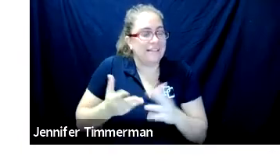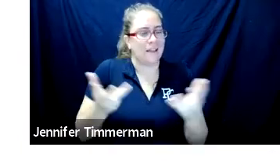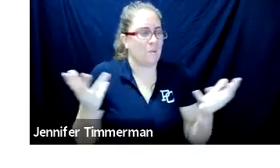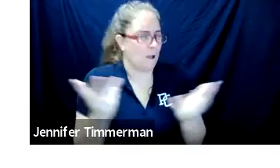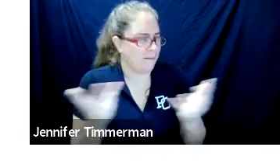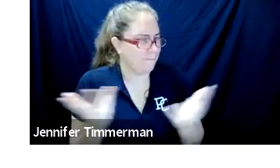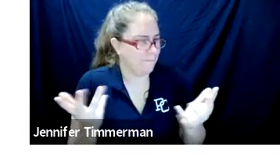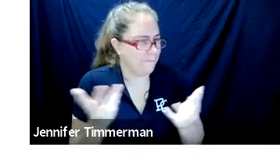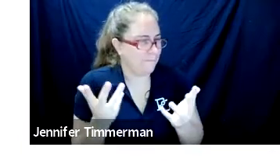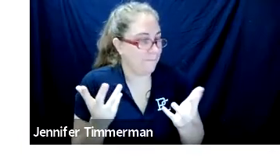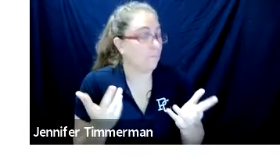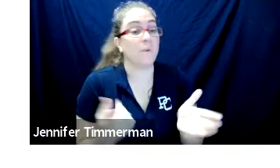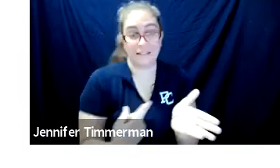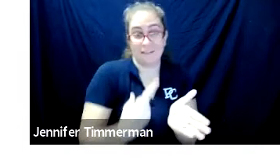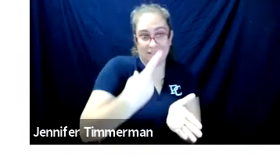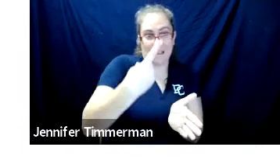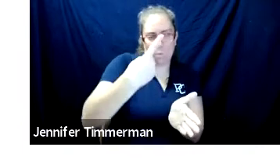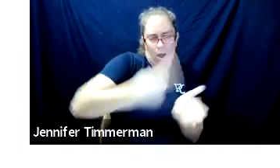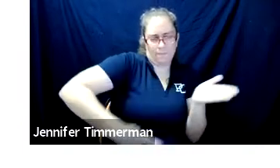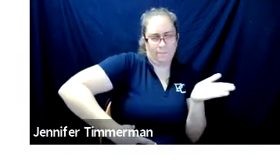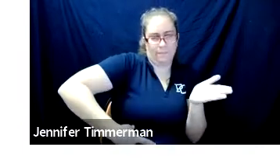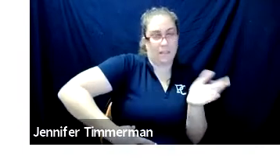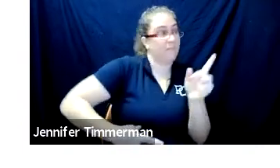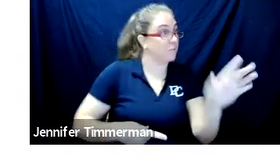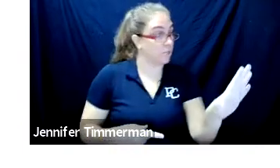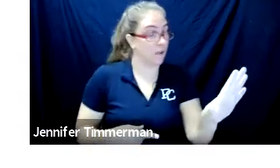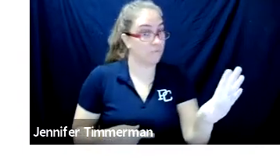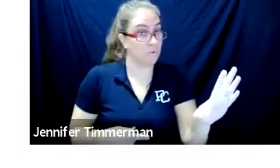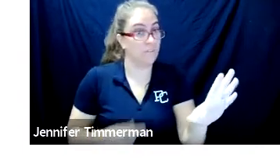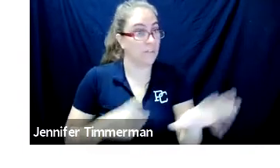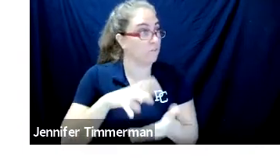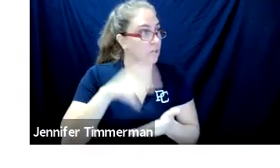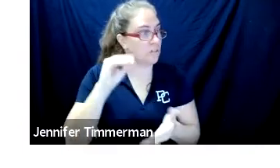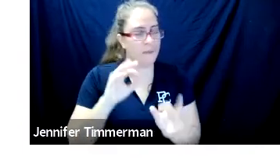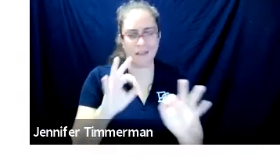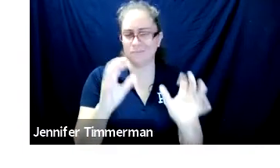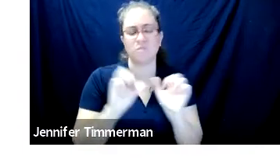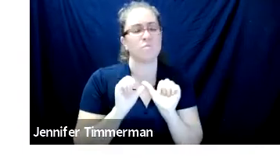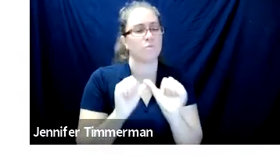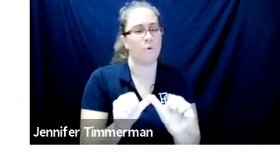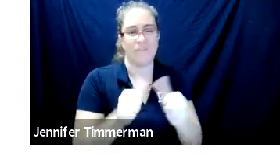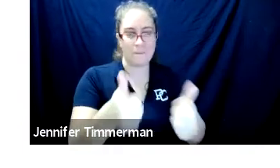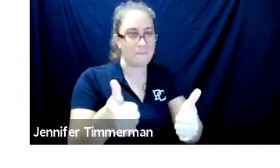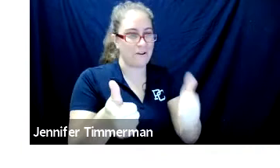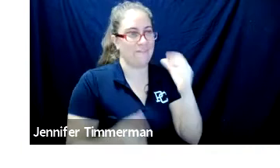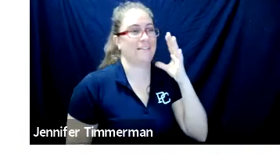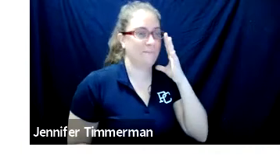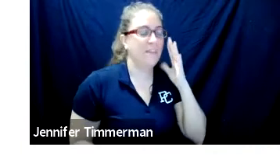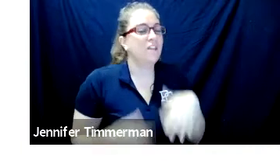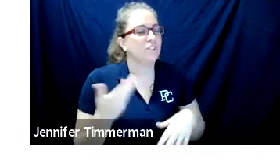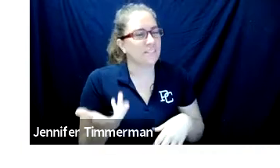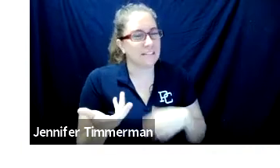community sign what, but we can definitely sign what. If that's what you're comfortable with and you've learned in the past, roll with it.